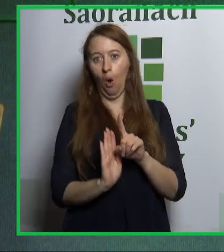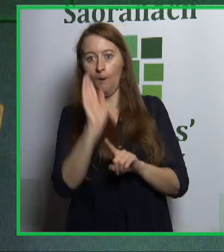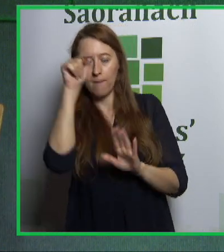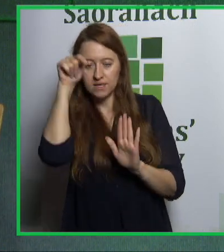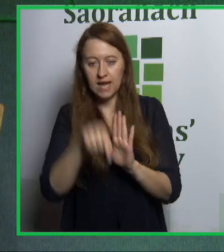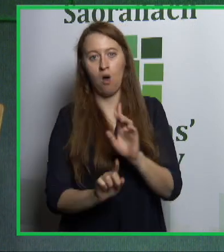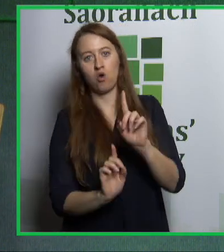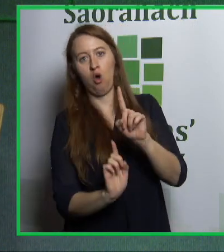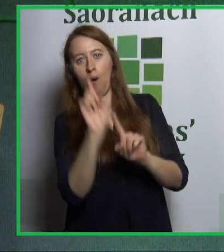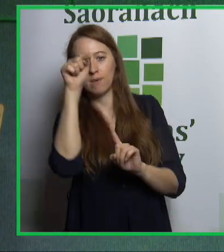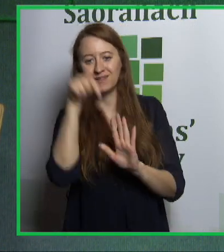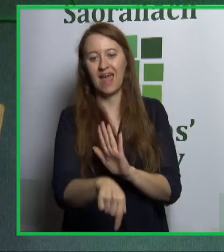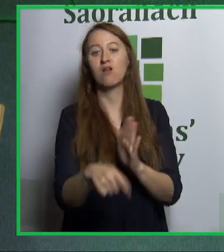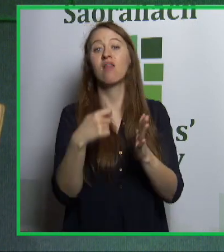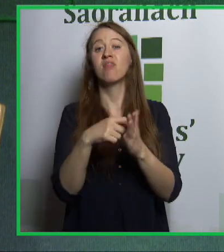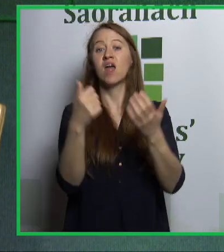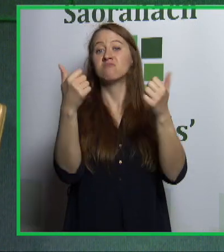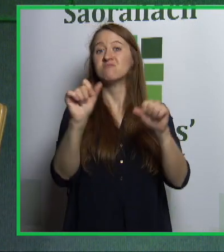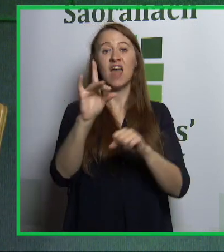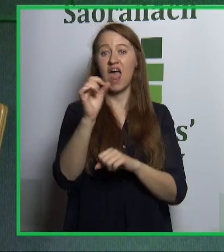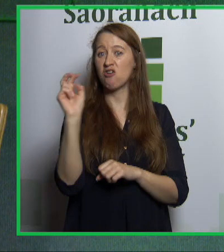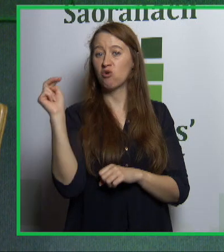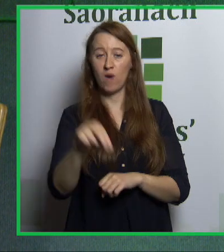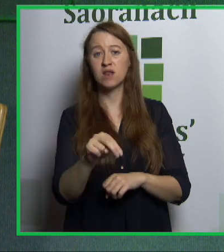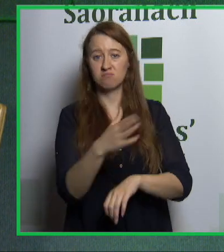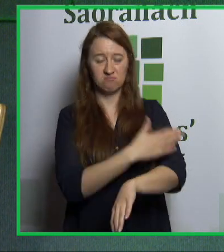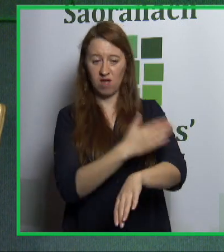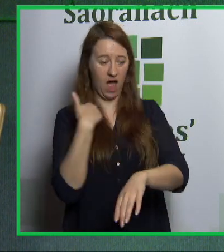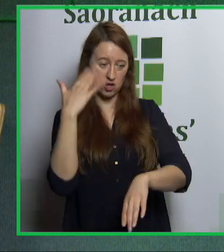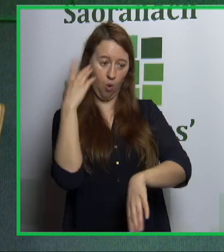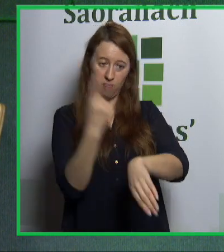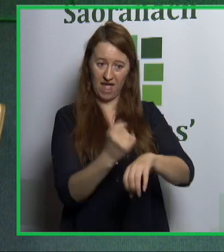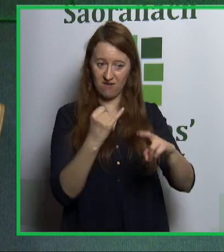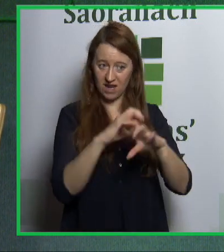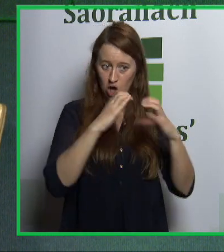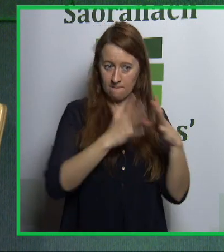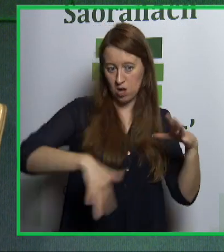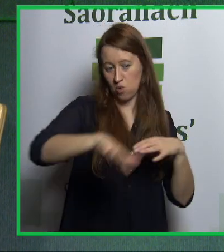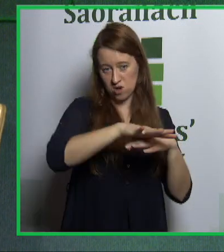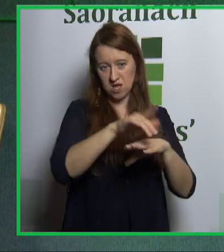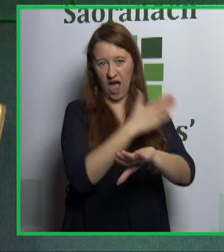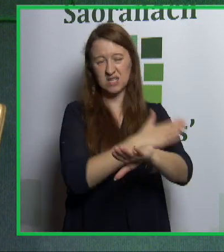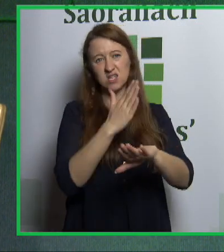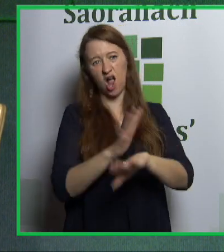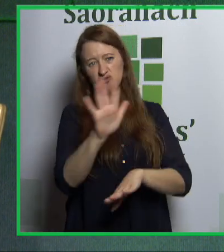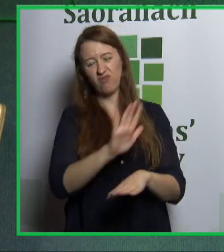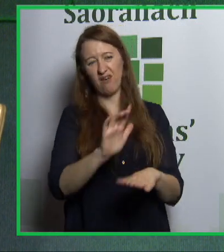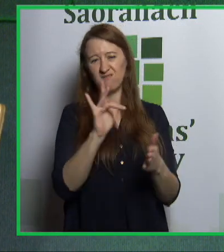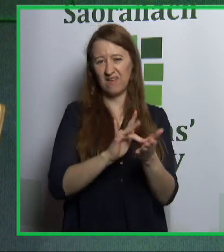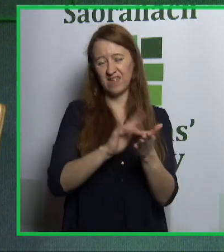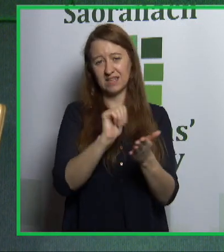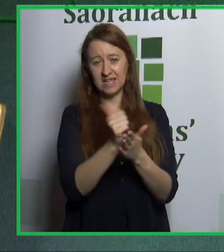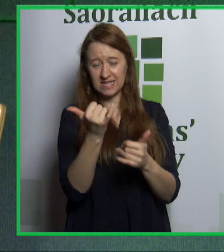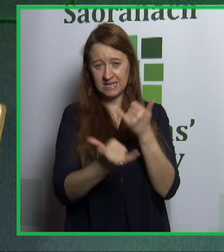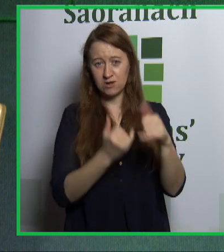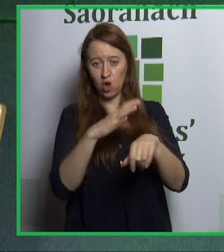like heroin was around, you know, and I started taking heroin about 15, 16 years of age, you know, and